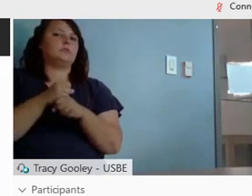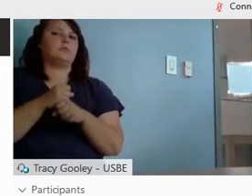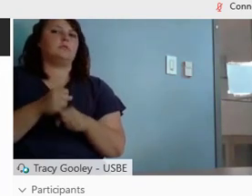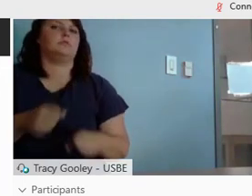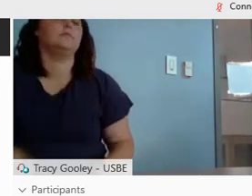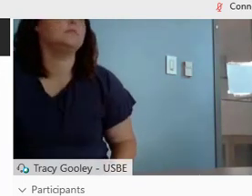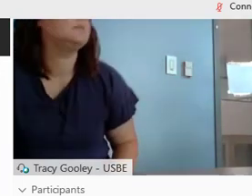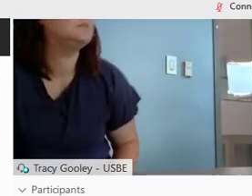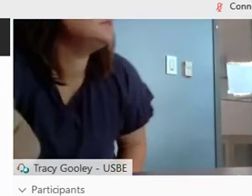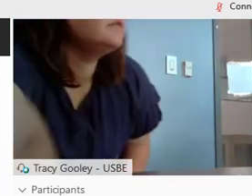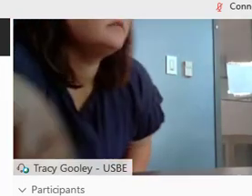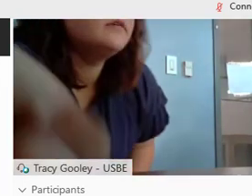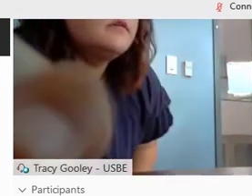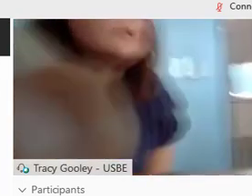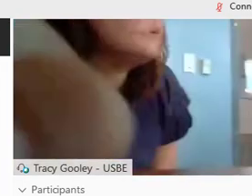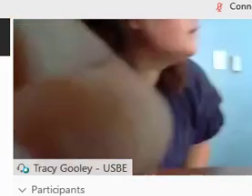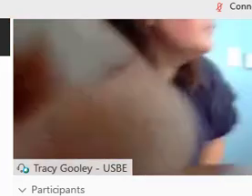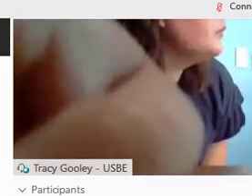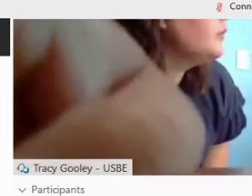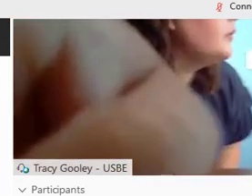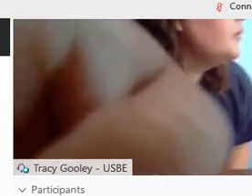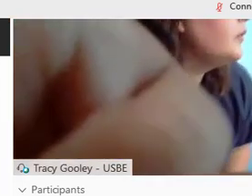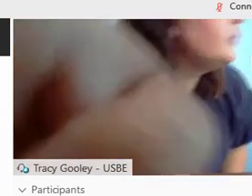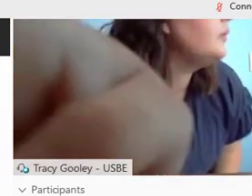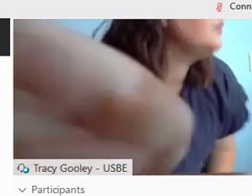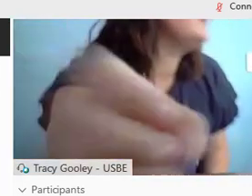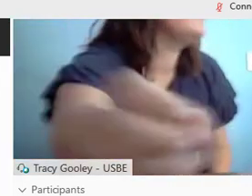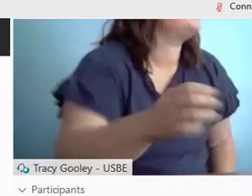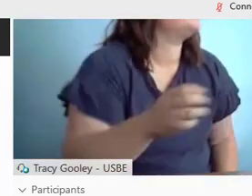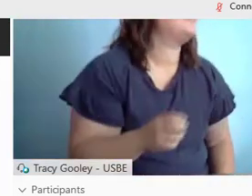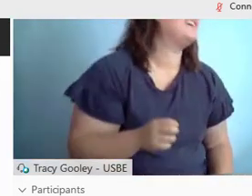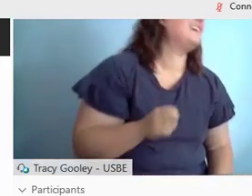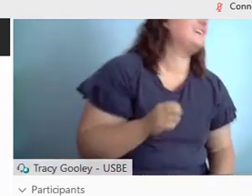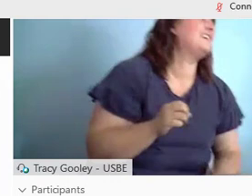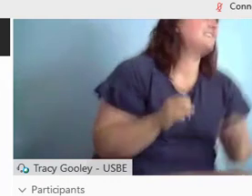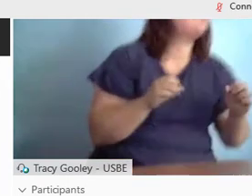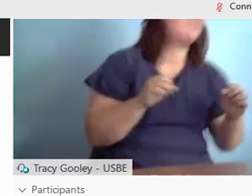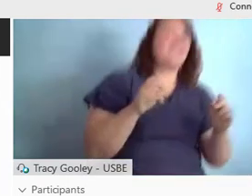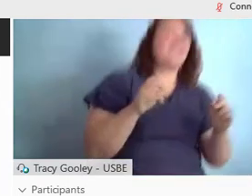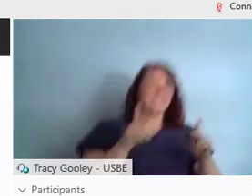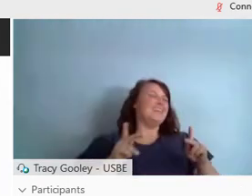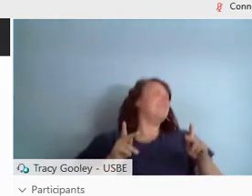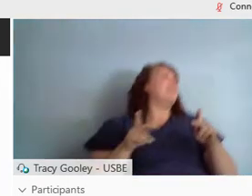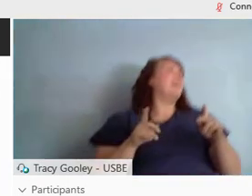my personal recommendation would be, sorry,